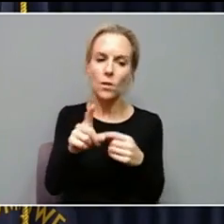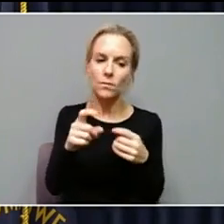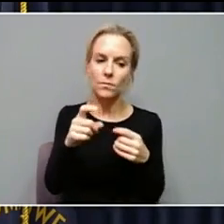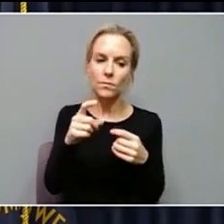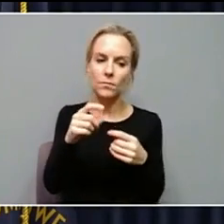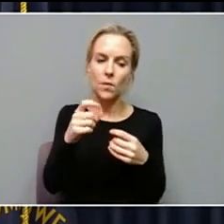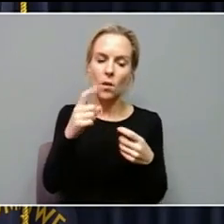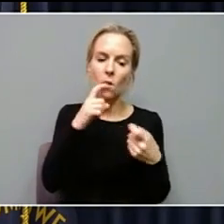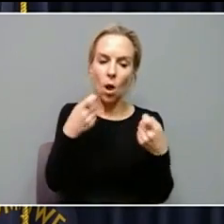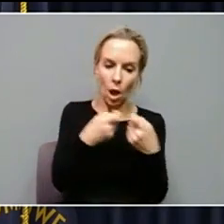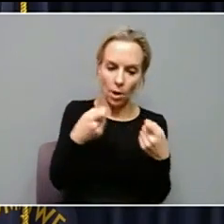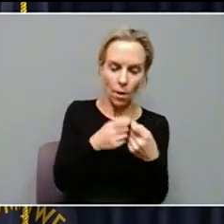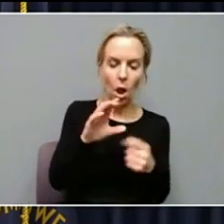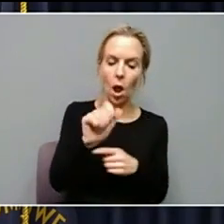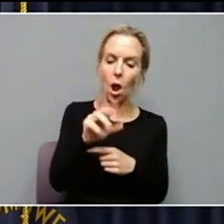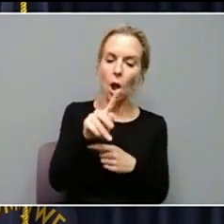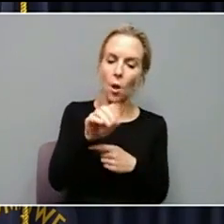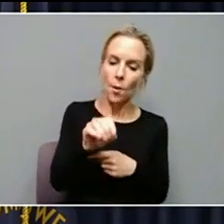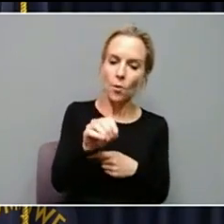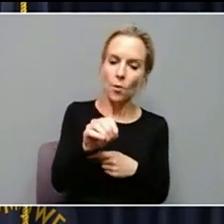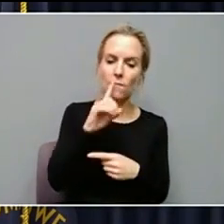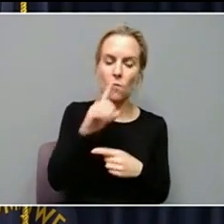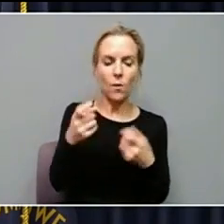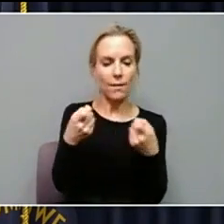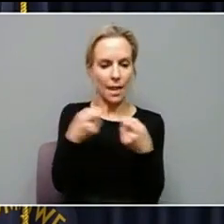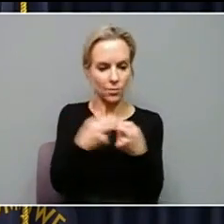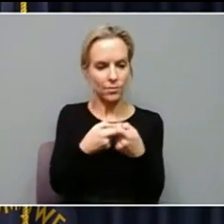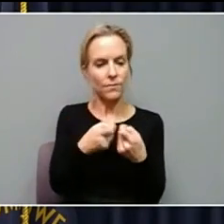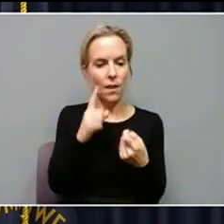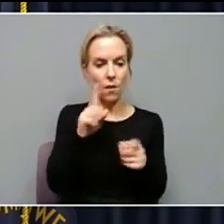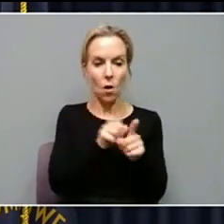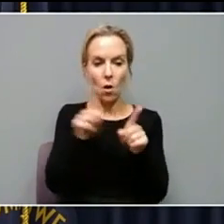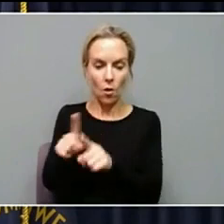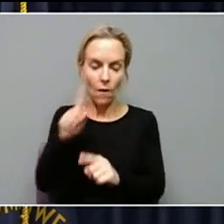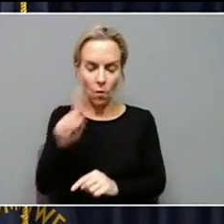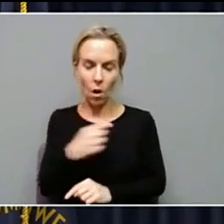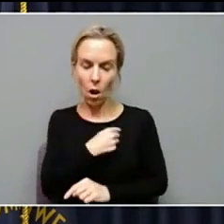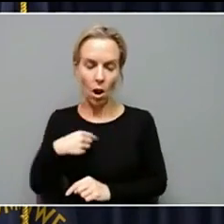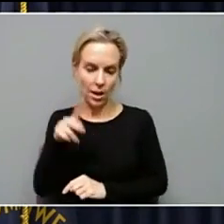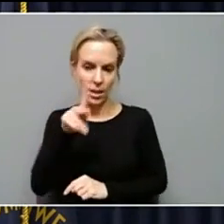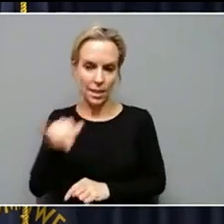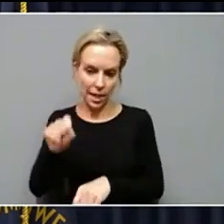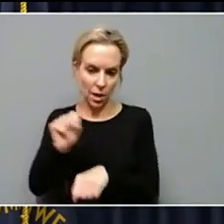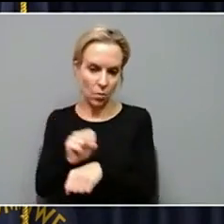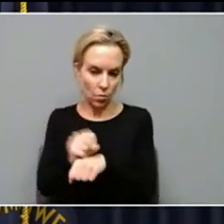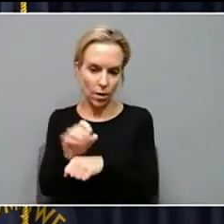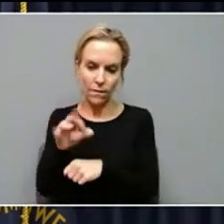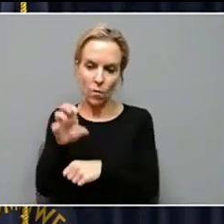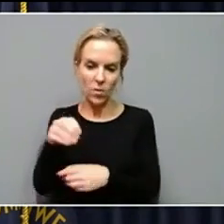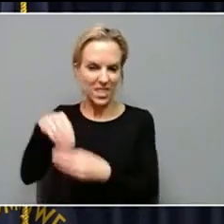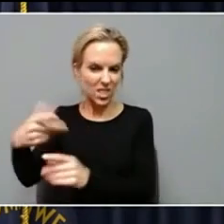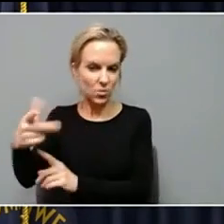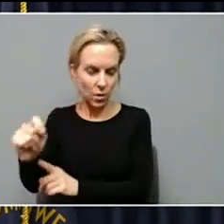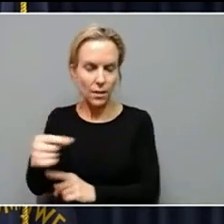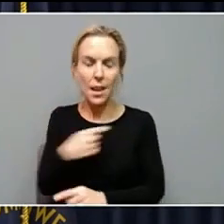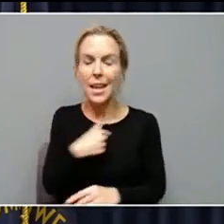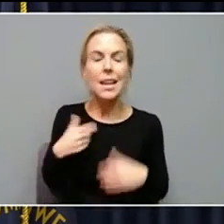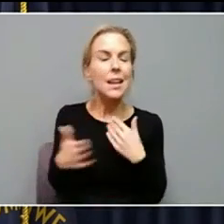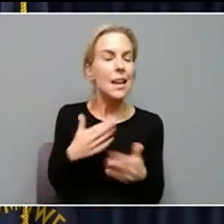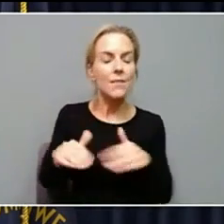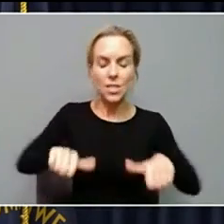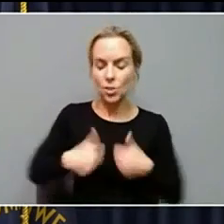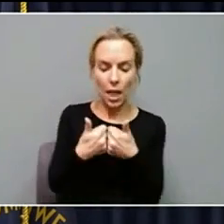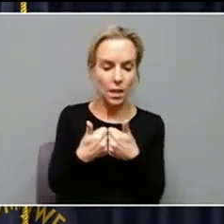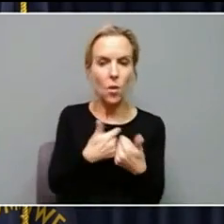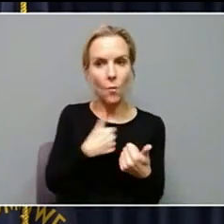as in Georgetown, and as well as our Kentucky workforce. Even with the challenges that we have faced, we have an